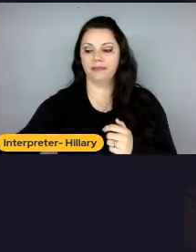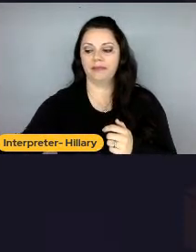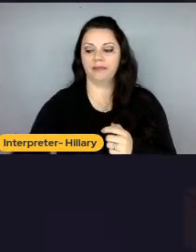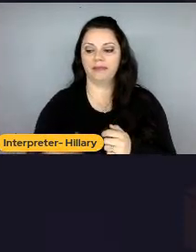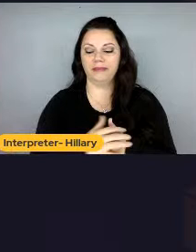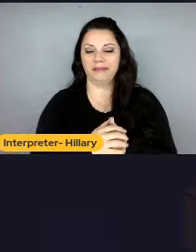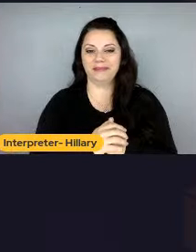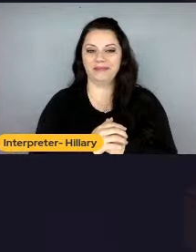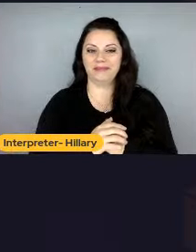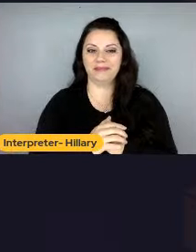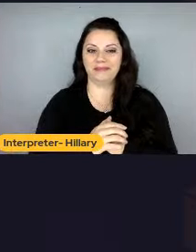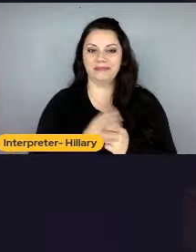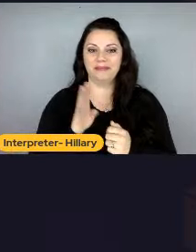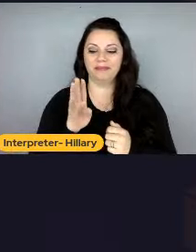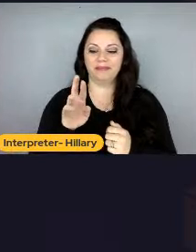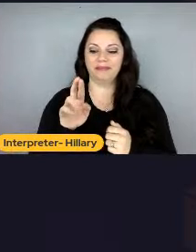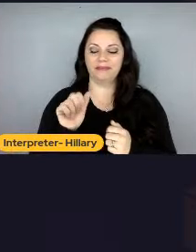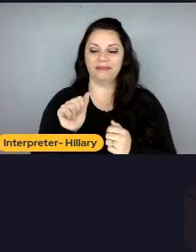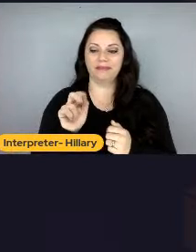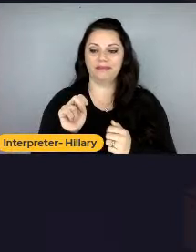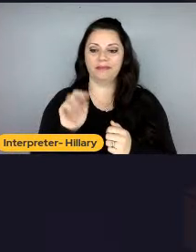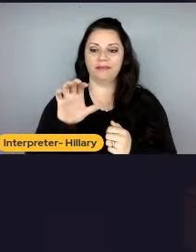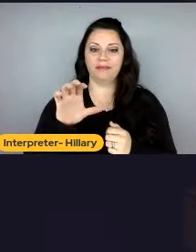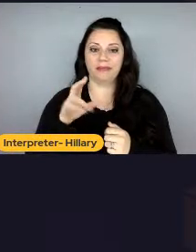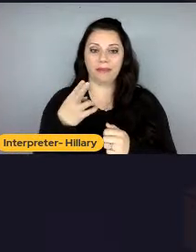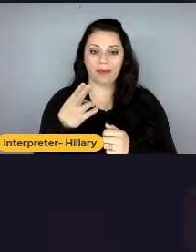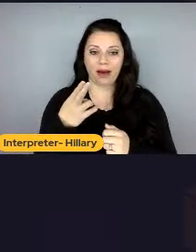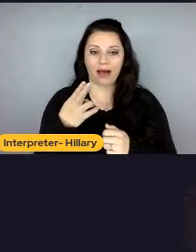Branch equals